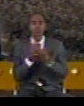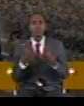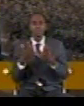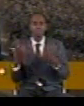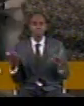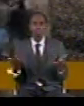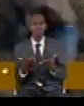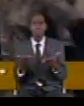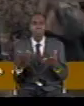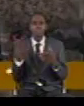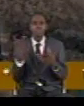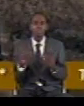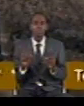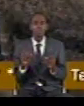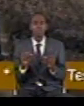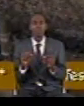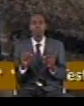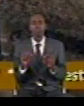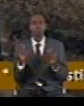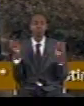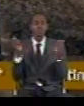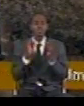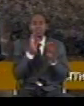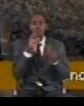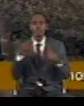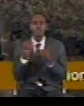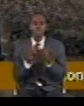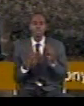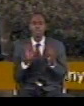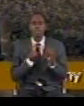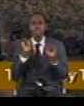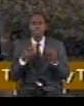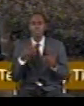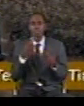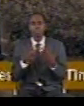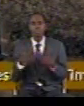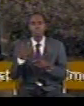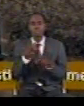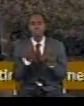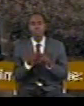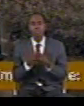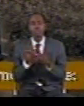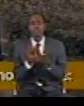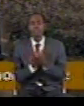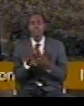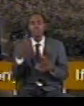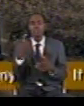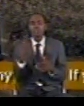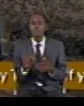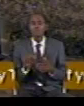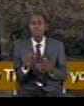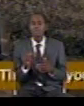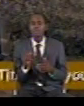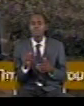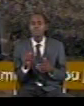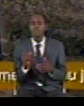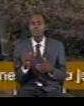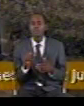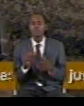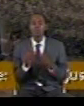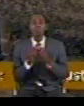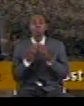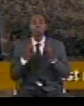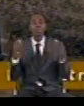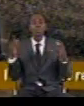is going everywhere. And I can tell you again also that the big name diseases, they are being